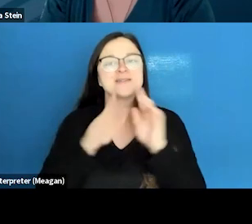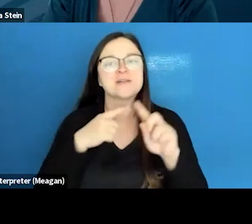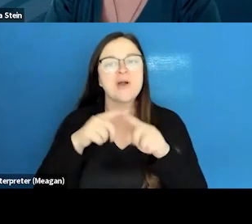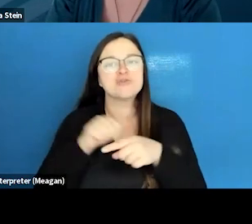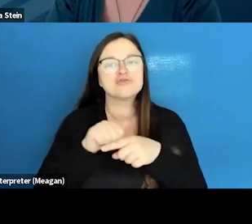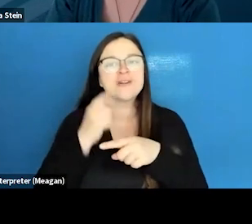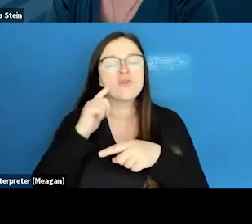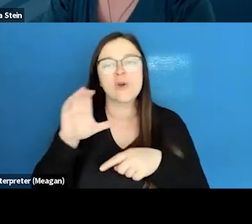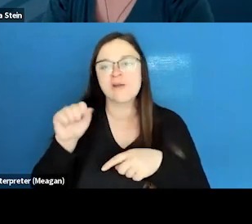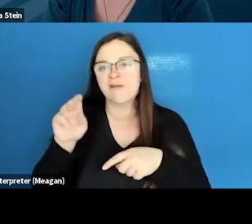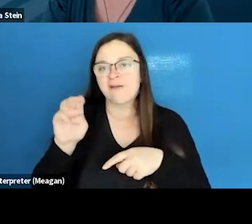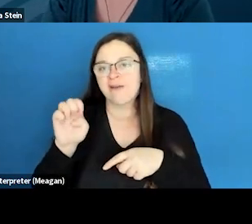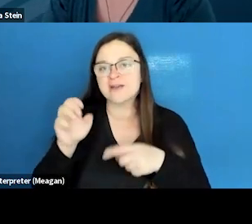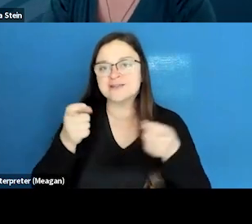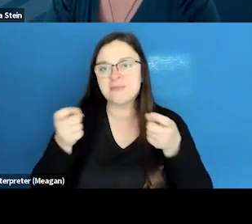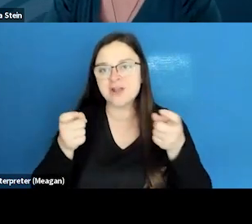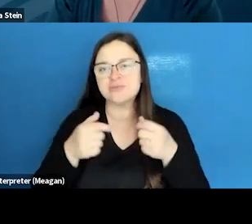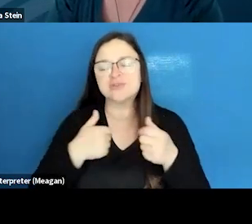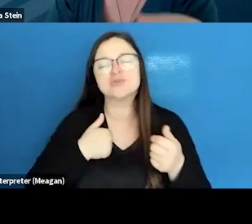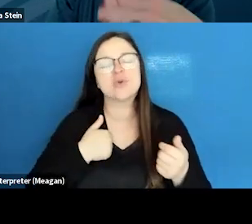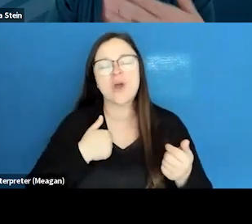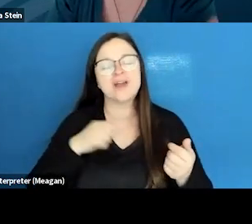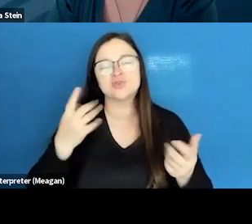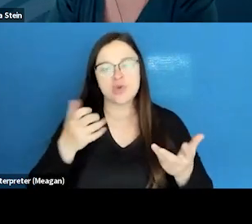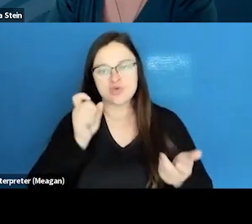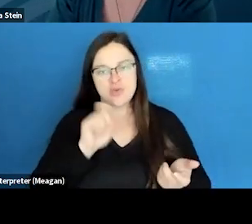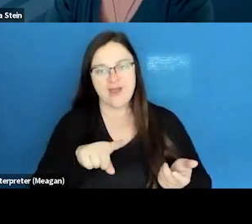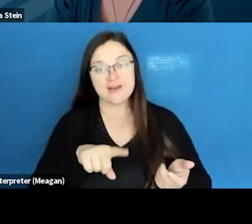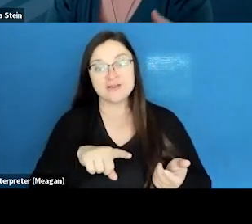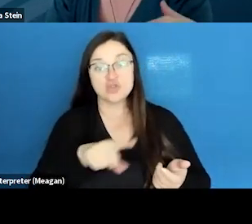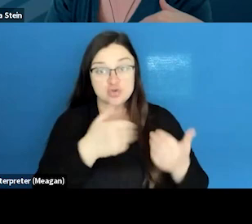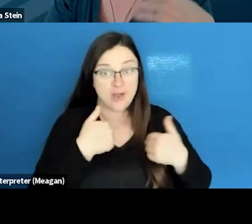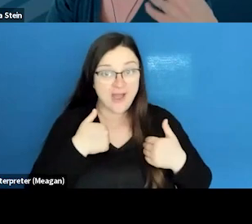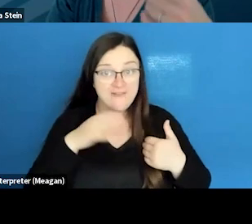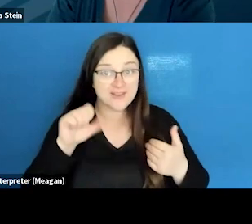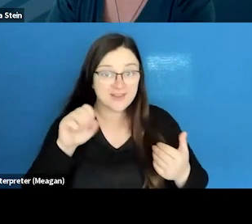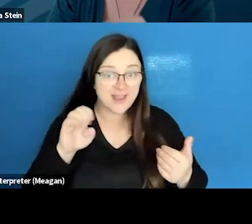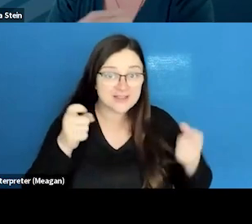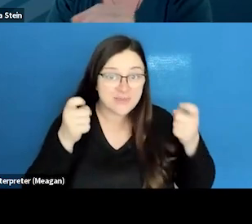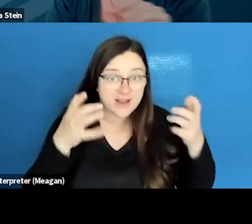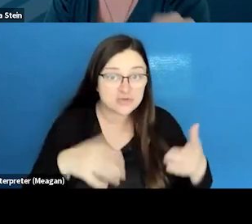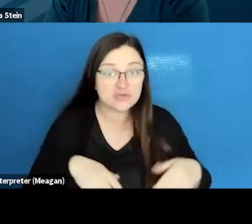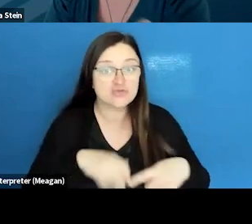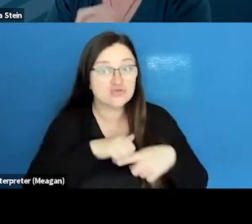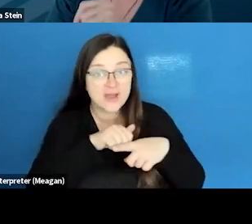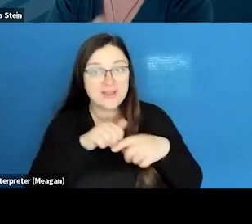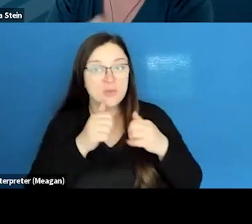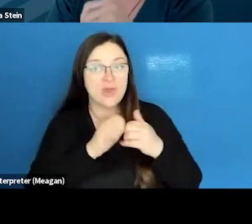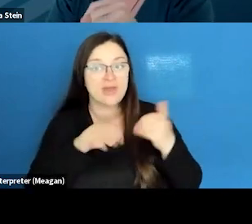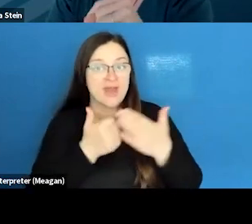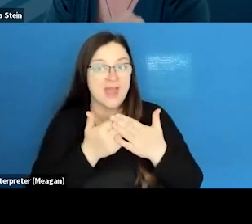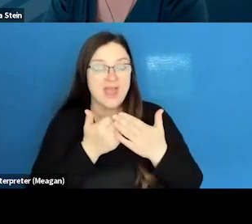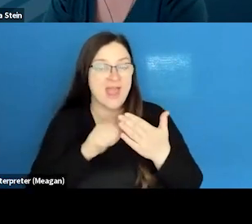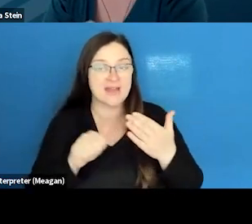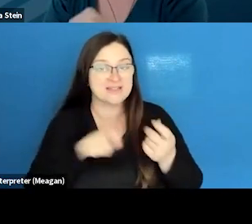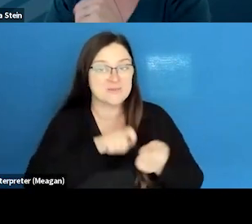for case management. And so I just wanted to ask Judge Verde, do you all have case managers? Do you train them in any particular case